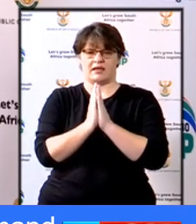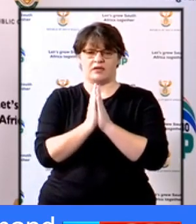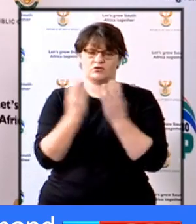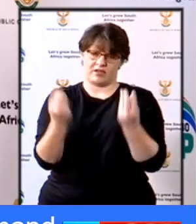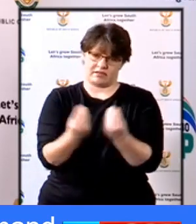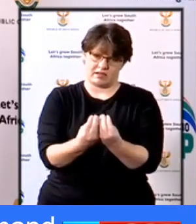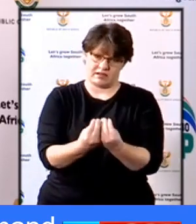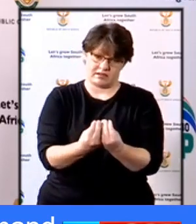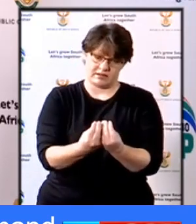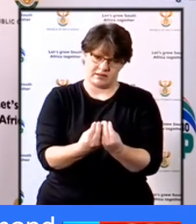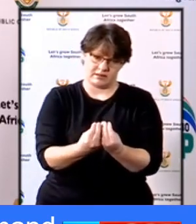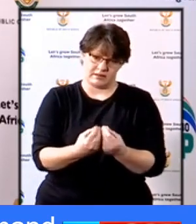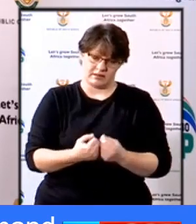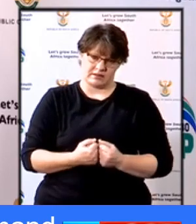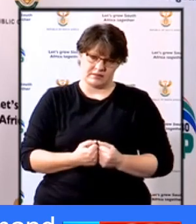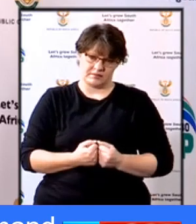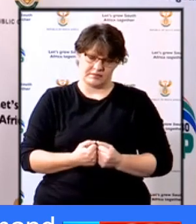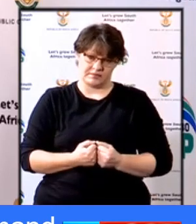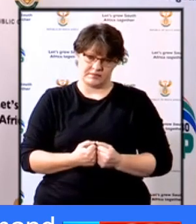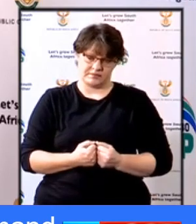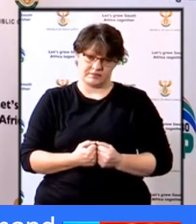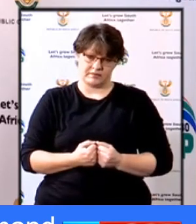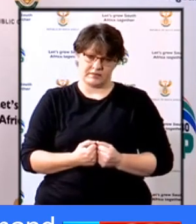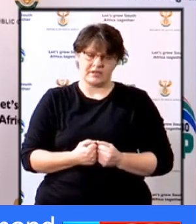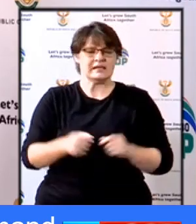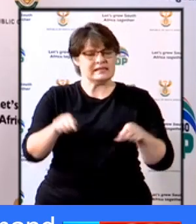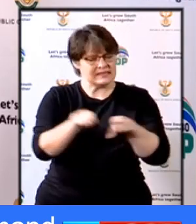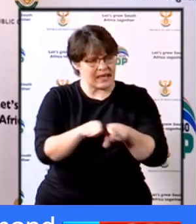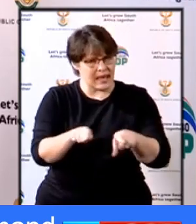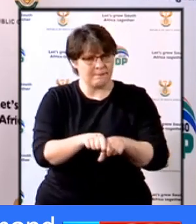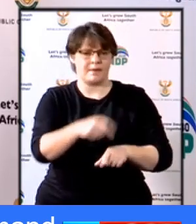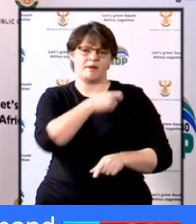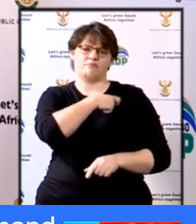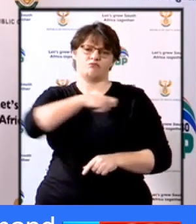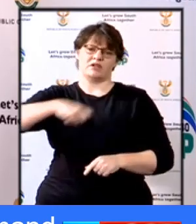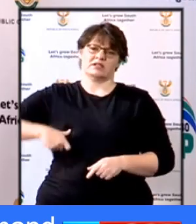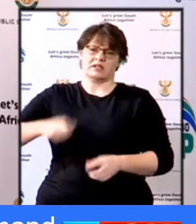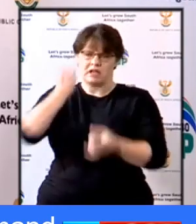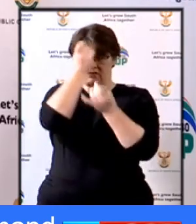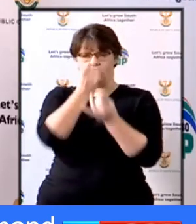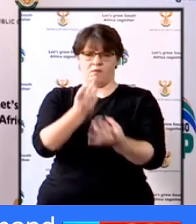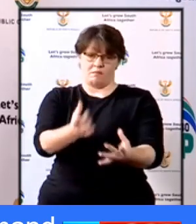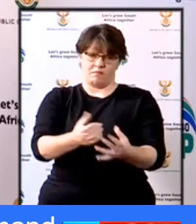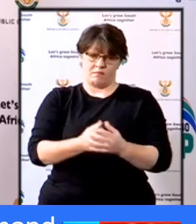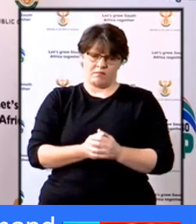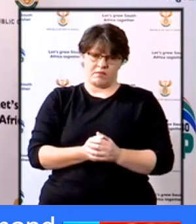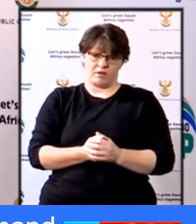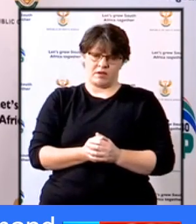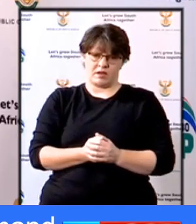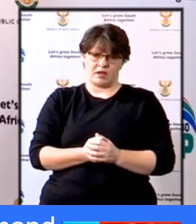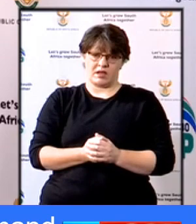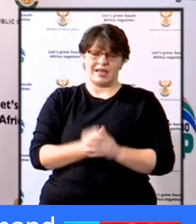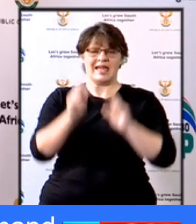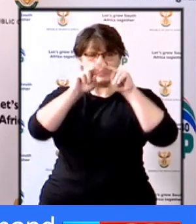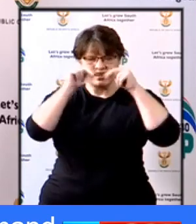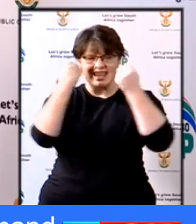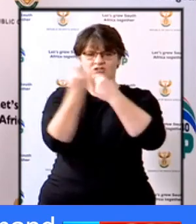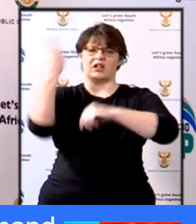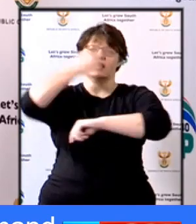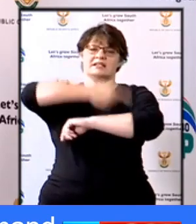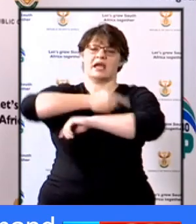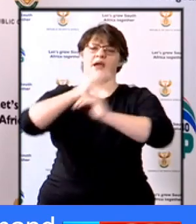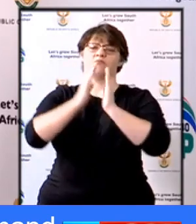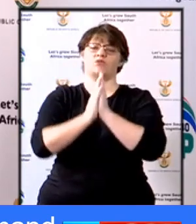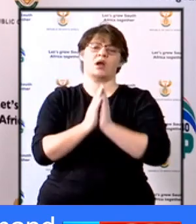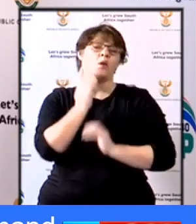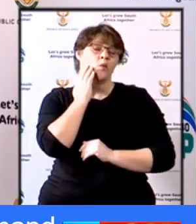Consequently, as the President said, we will have a National Day of Prayer, which will be